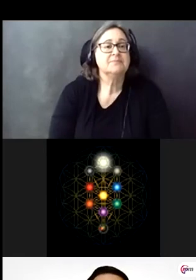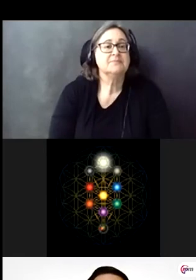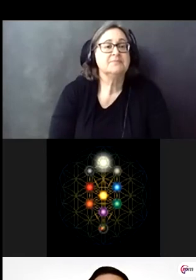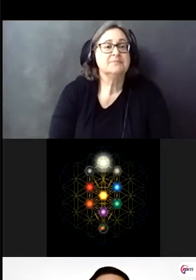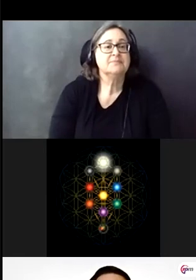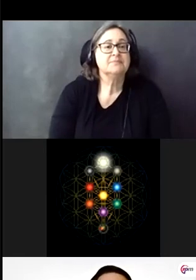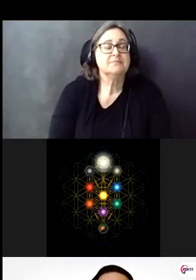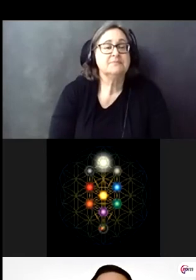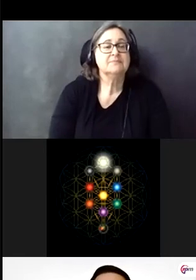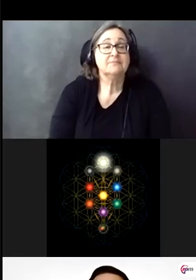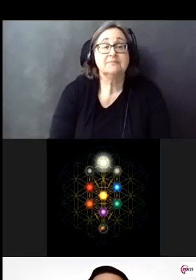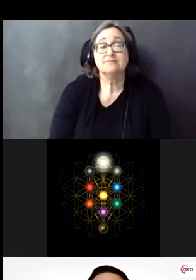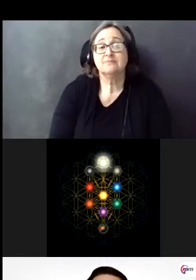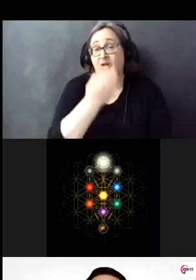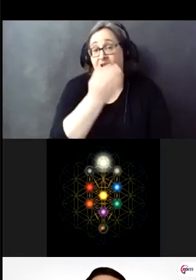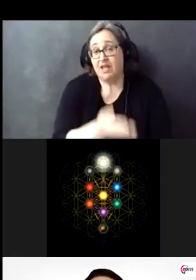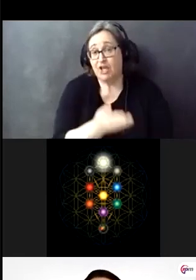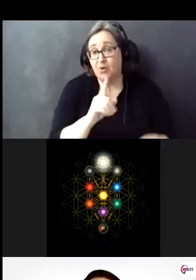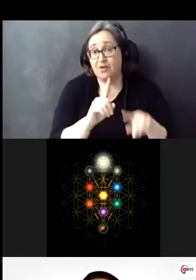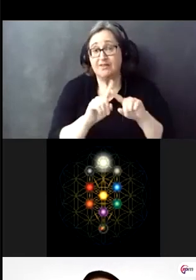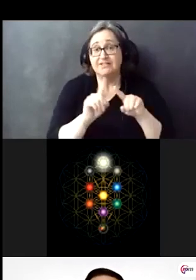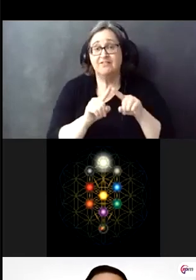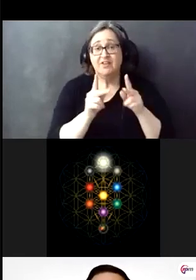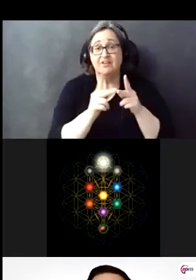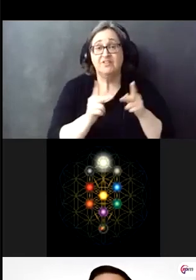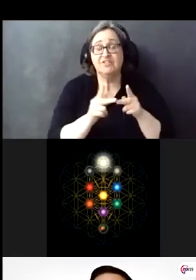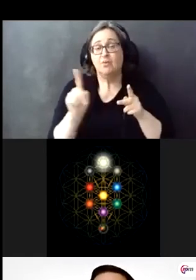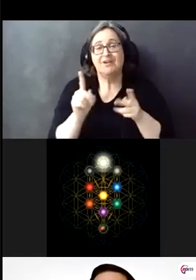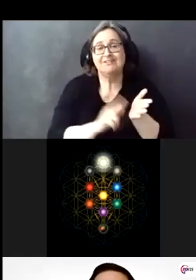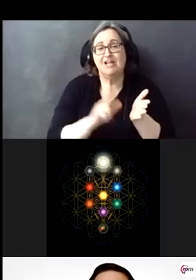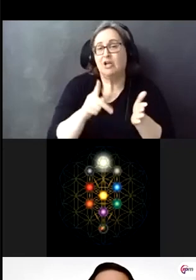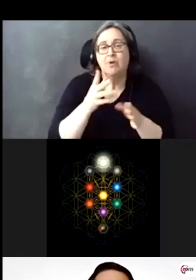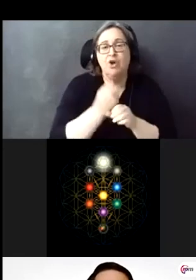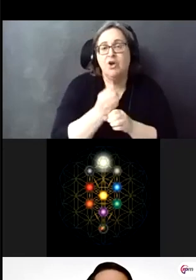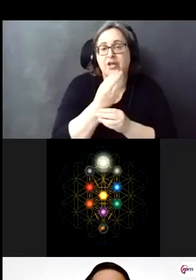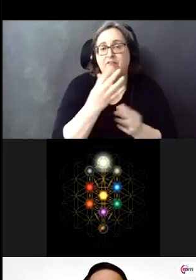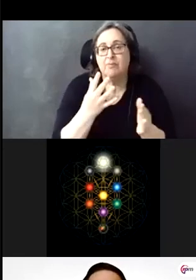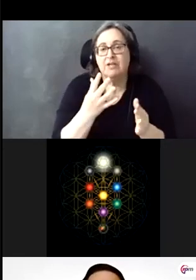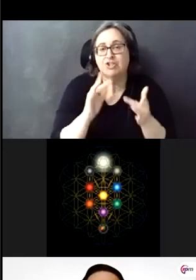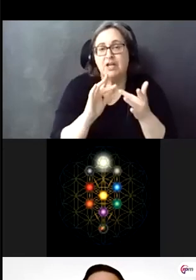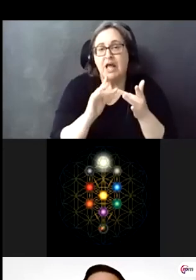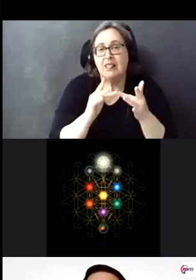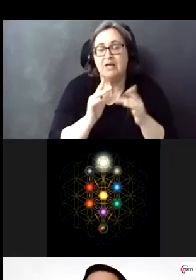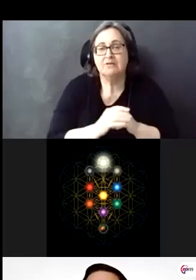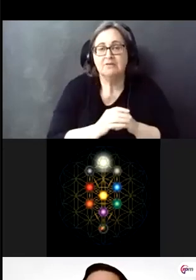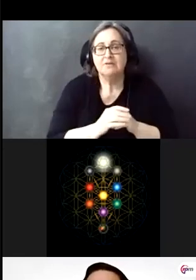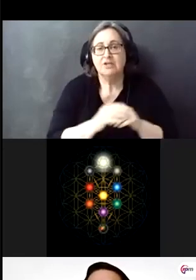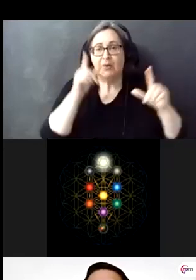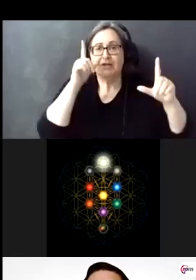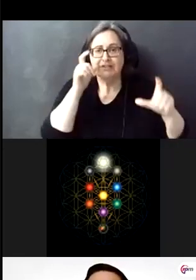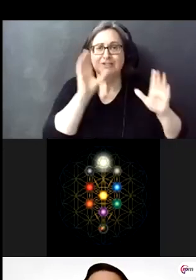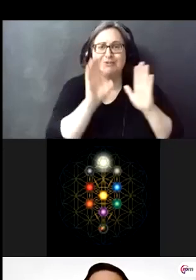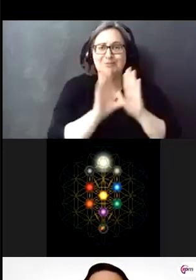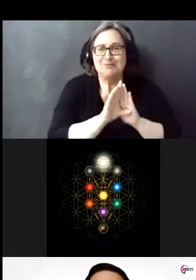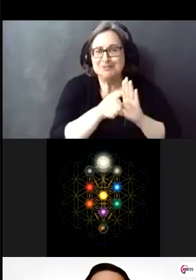And here are the different venues to sign up or get information online. So take a screenshot, or we'll